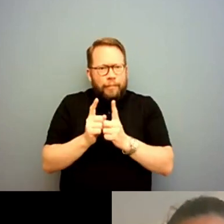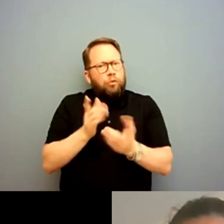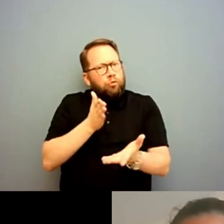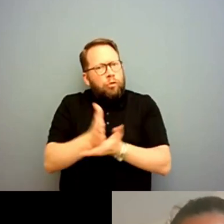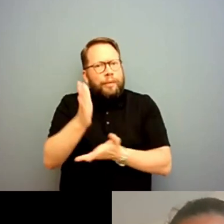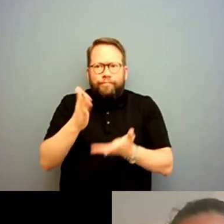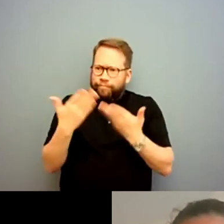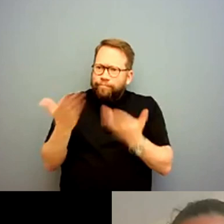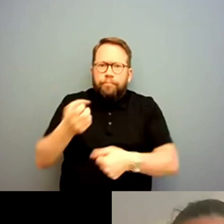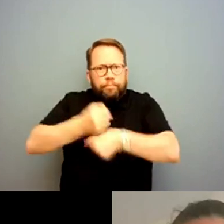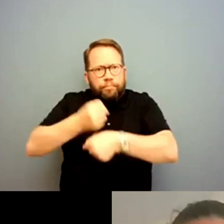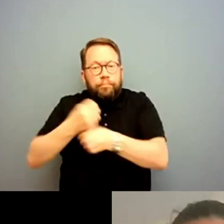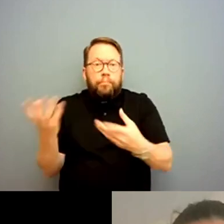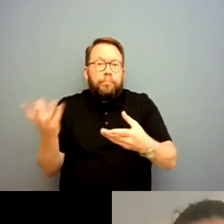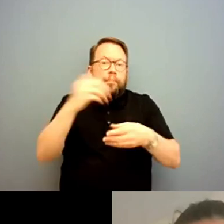future.